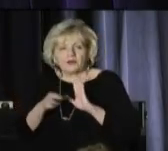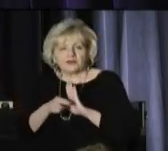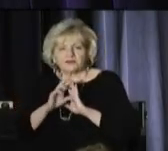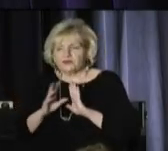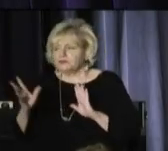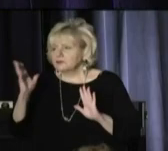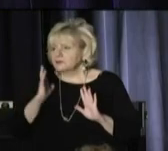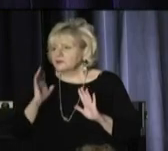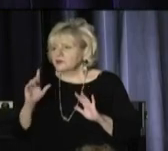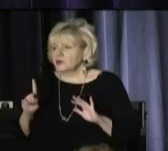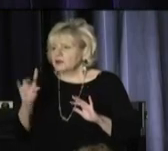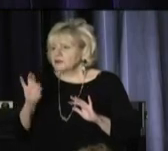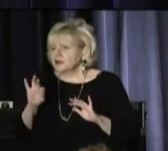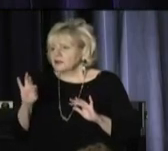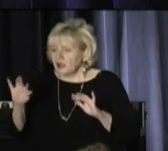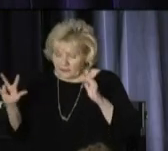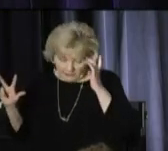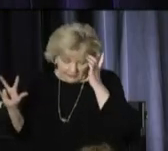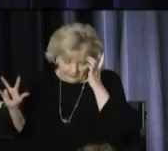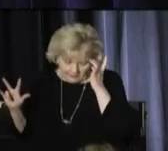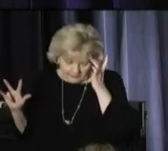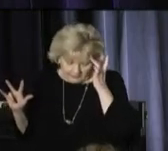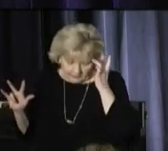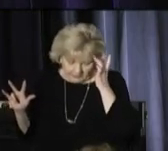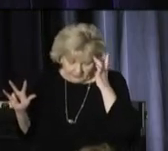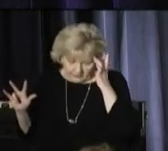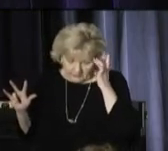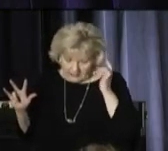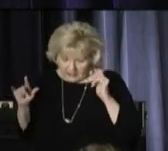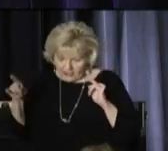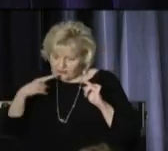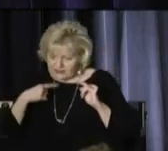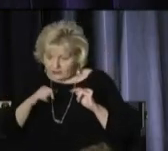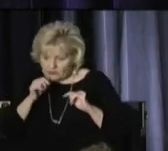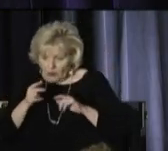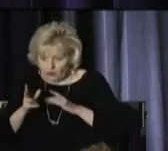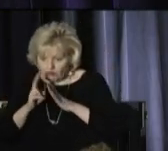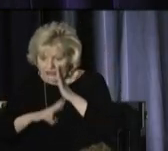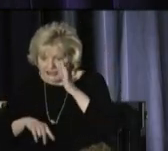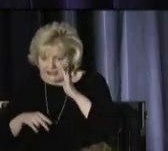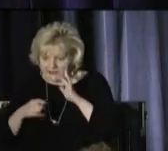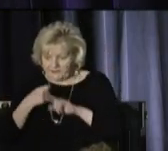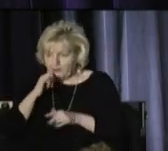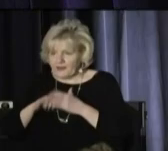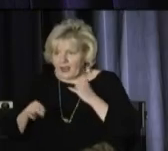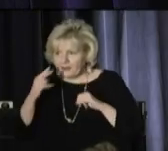1993, and she said I shouldn't read from the memoir. So what I'm gonna do is,